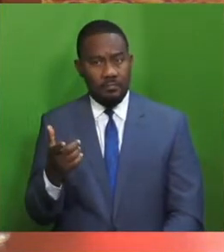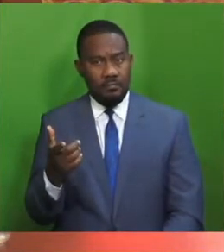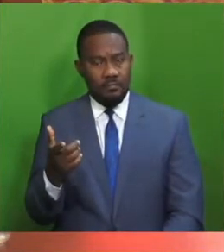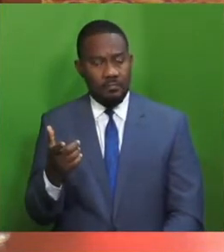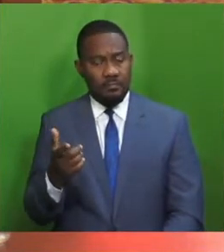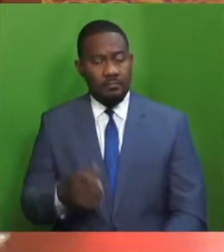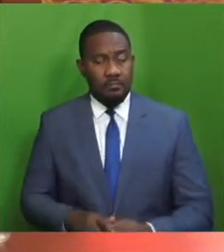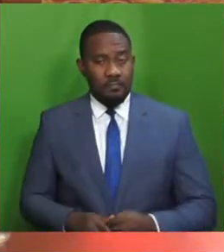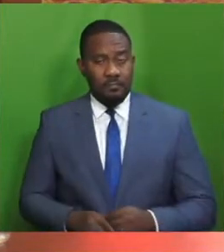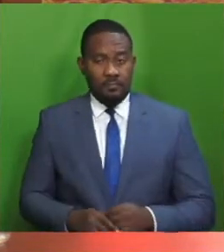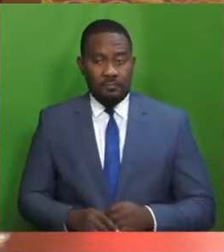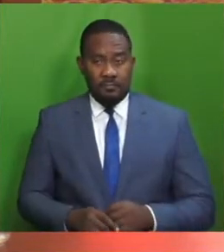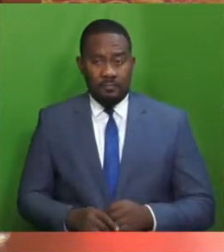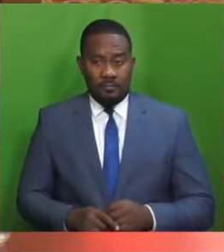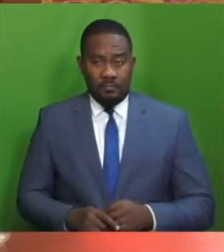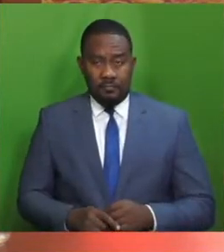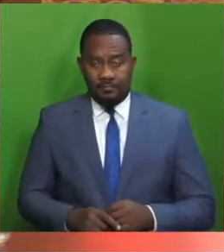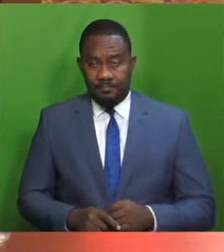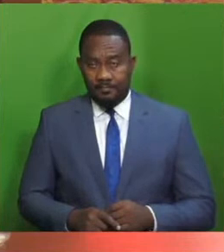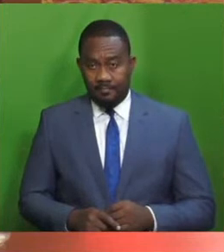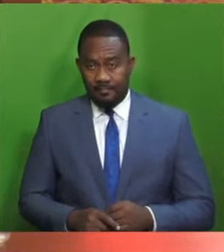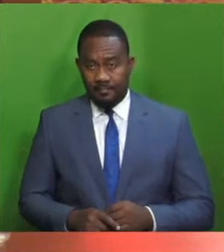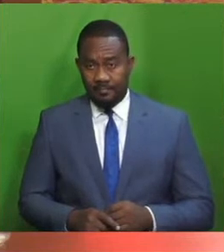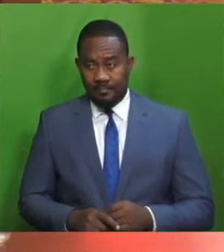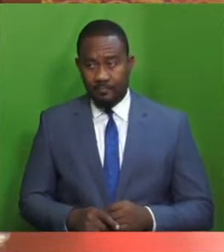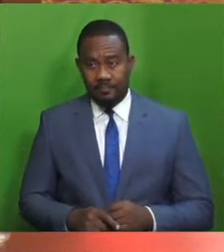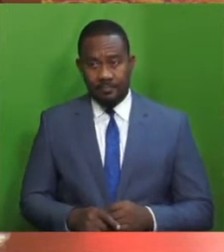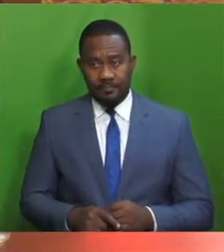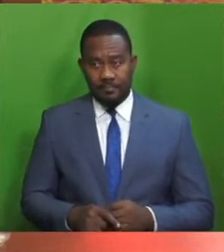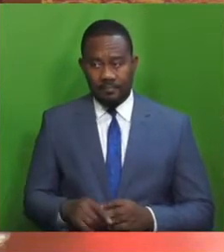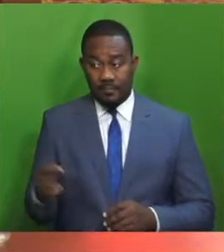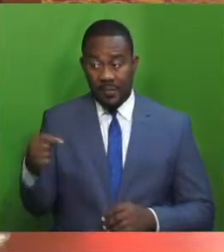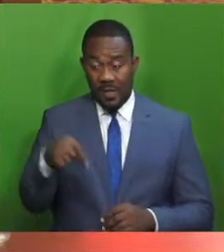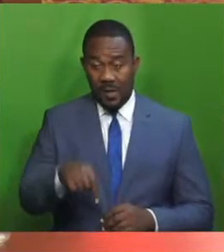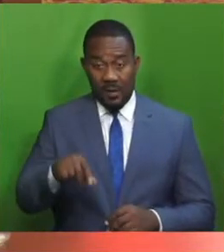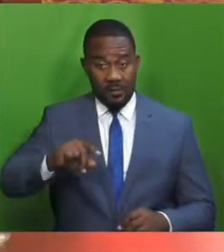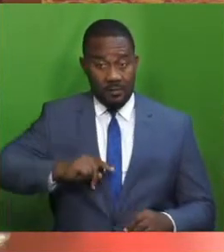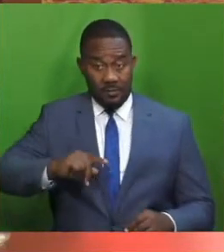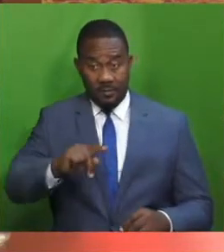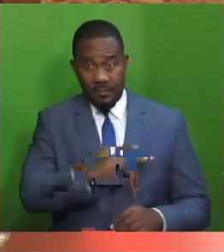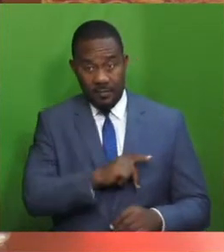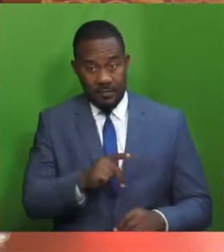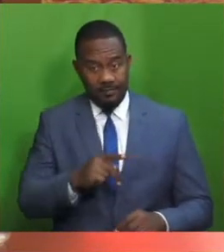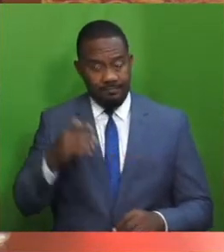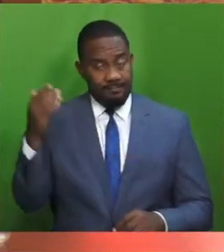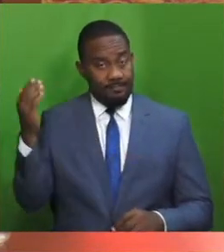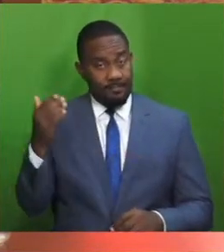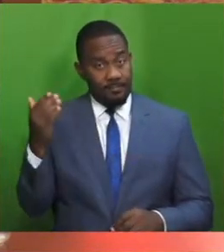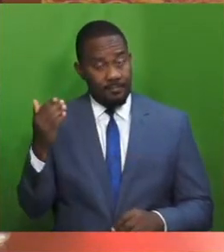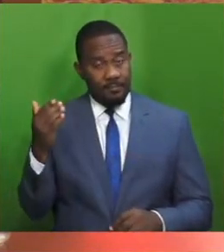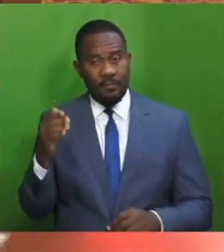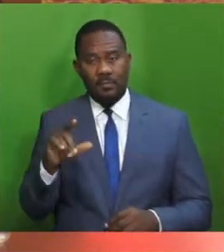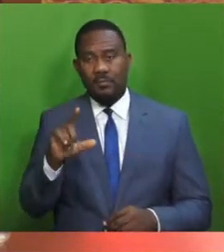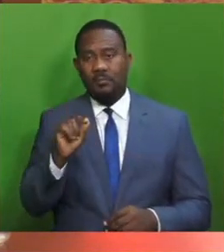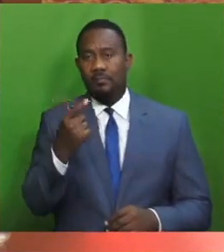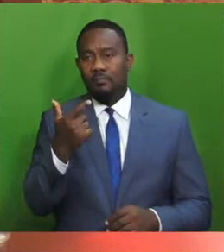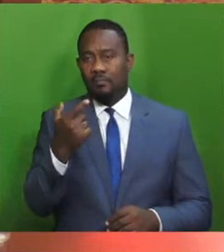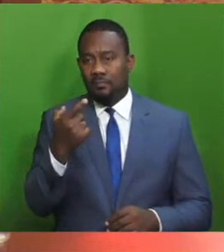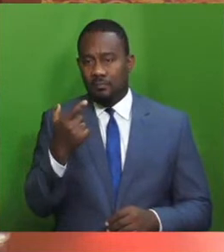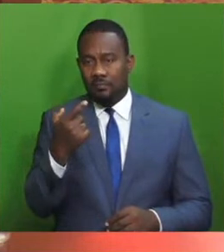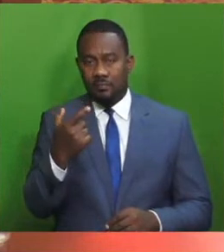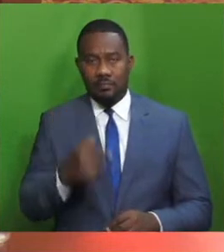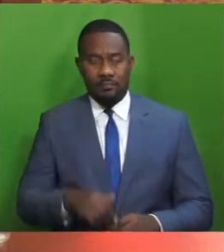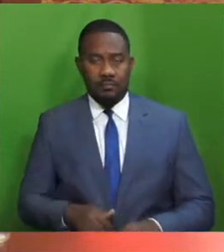responsibility for finance at the time appeared in Parliament to present the 2021 budget statement and economic